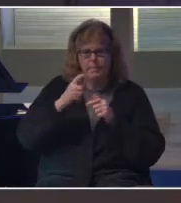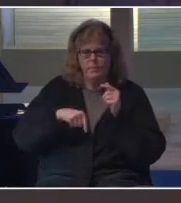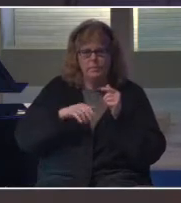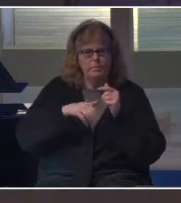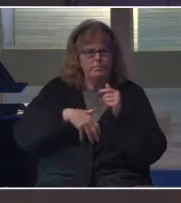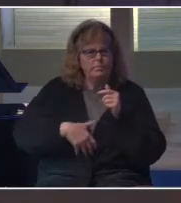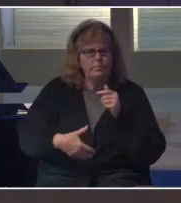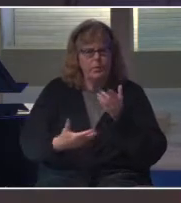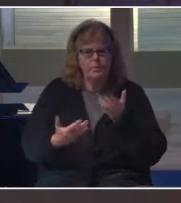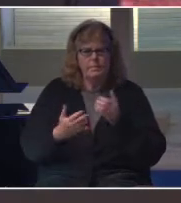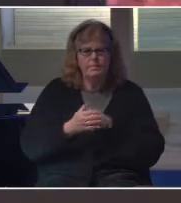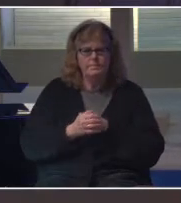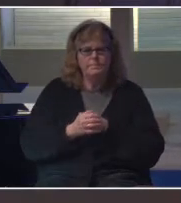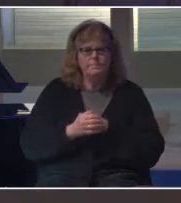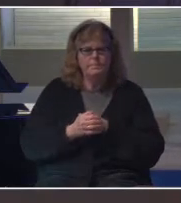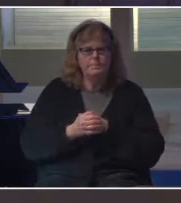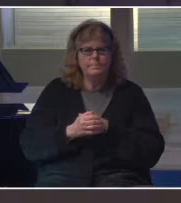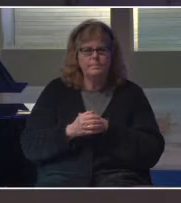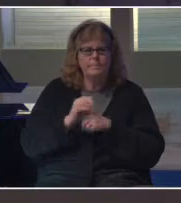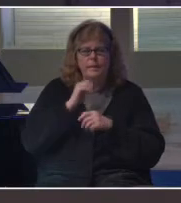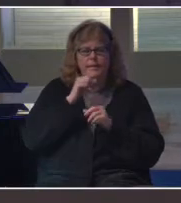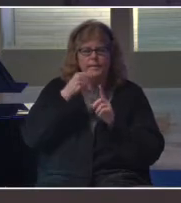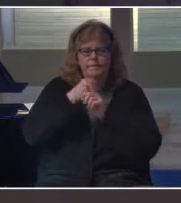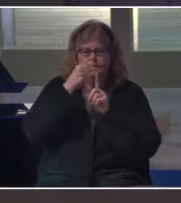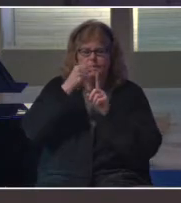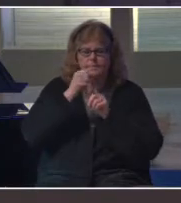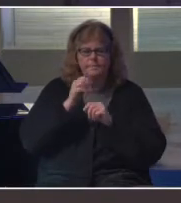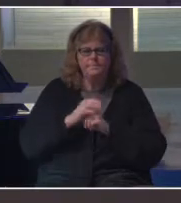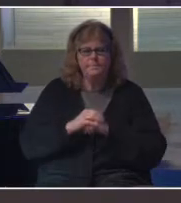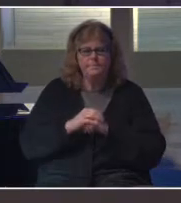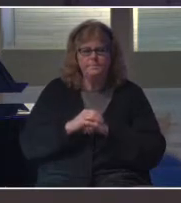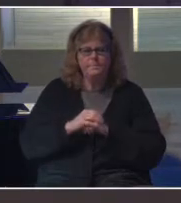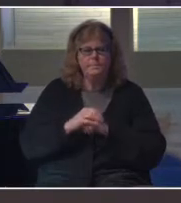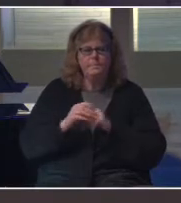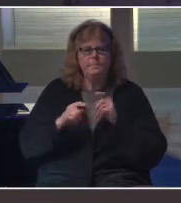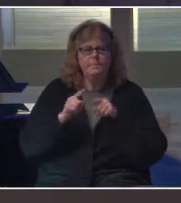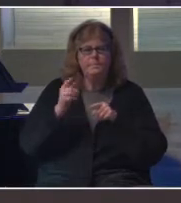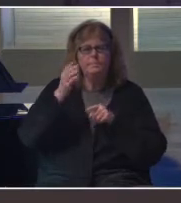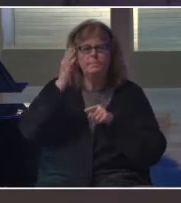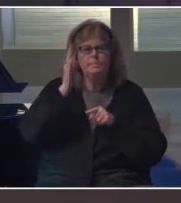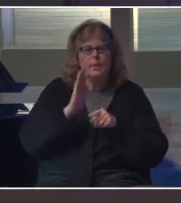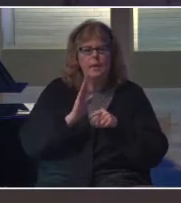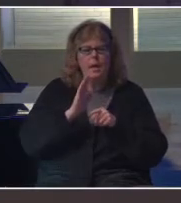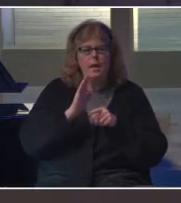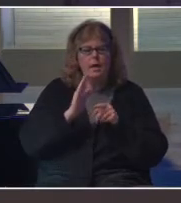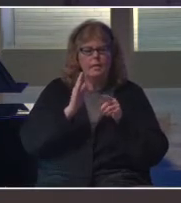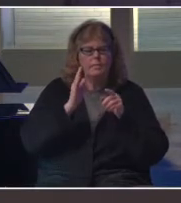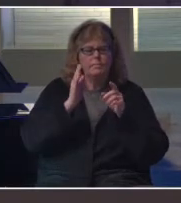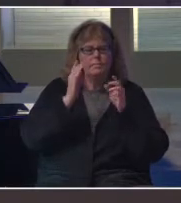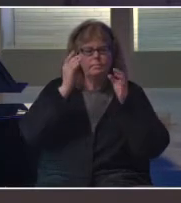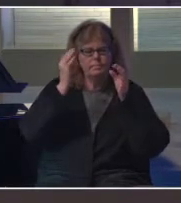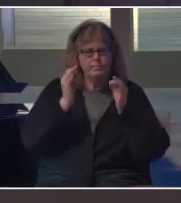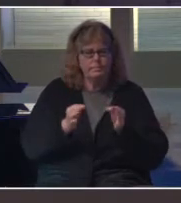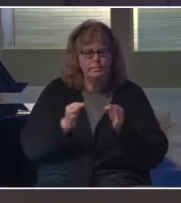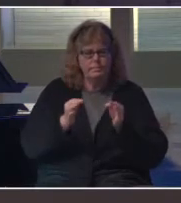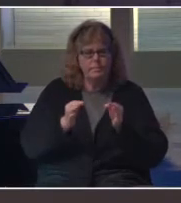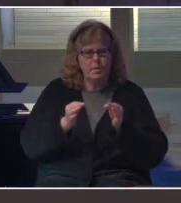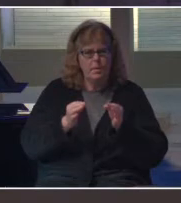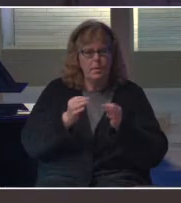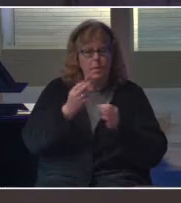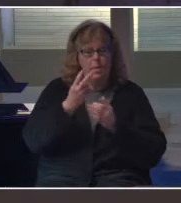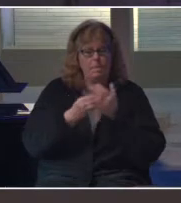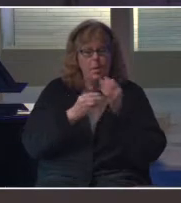conceiving. This is no coincidence, but rather God ordained. Both